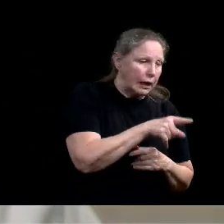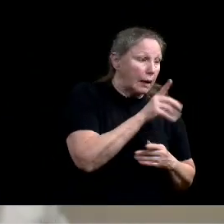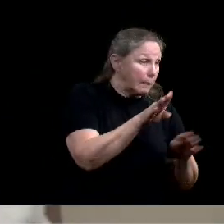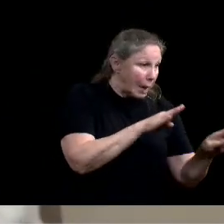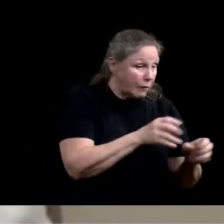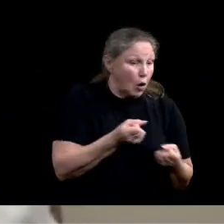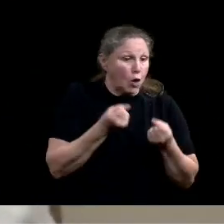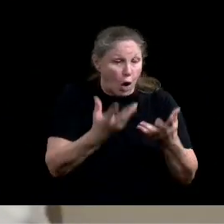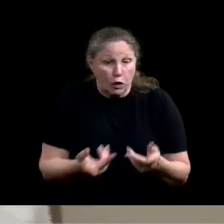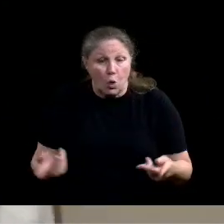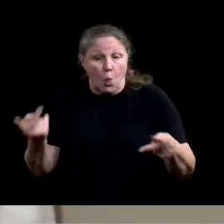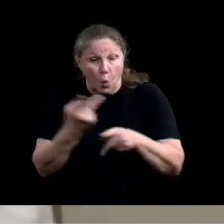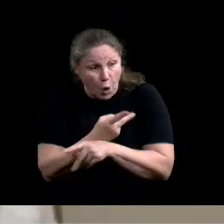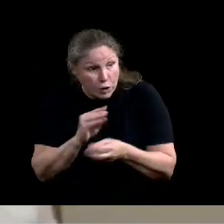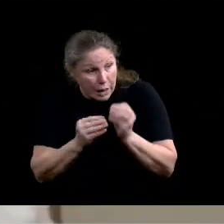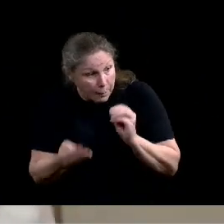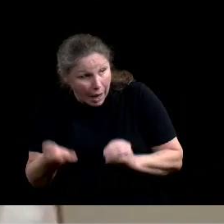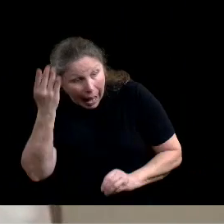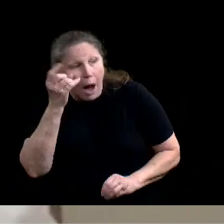rt.live.